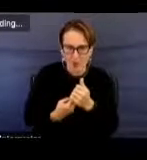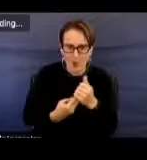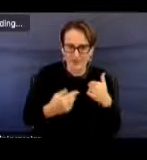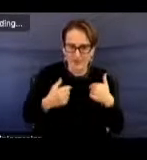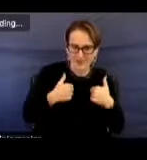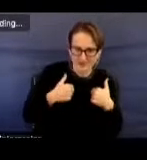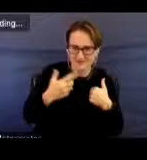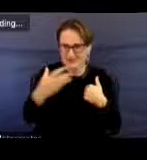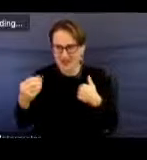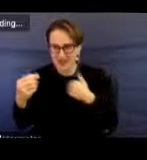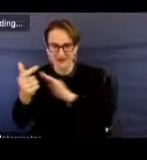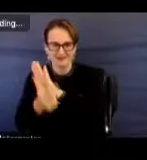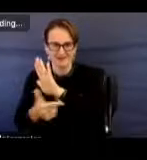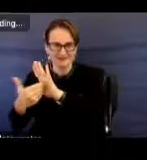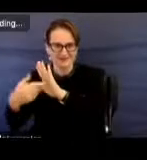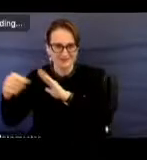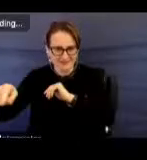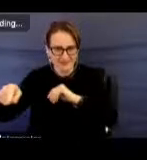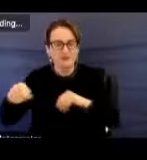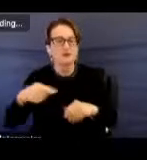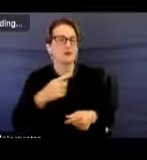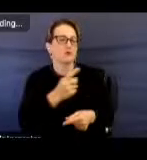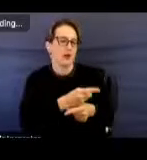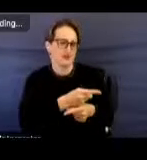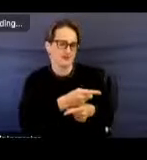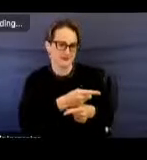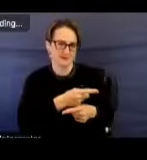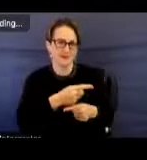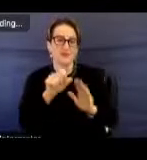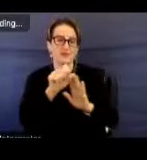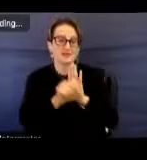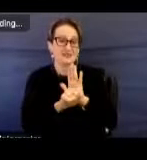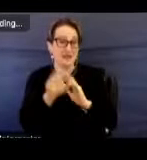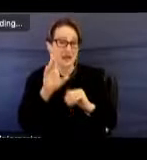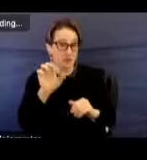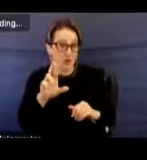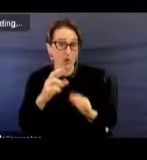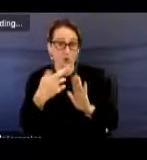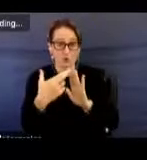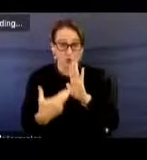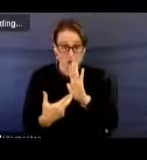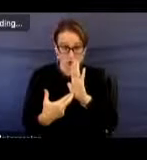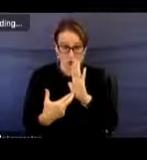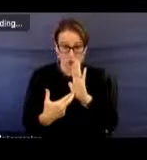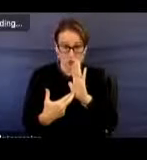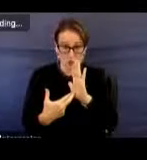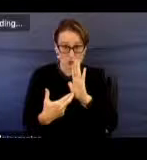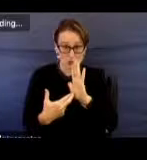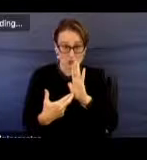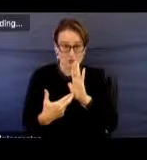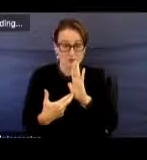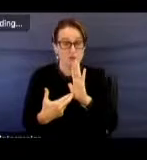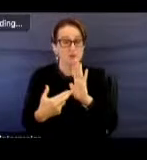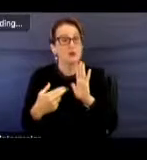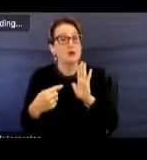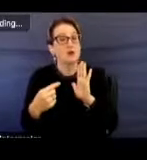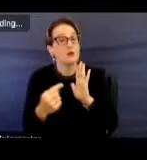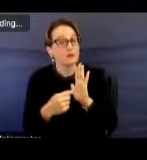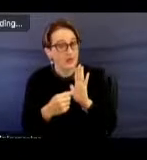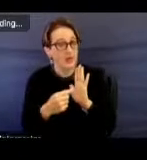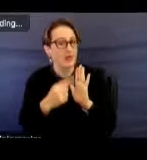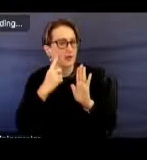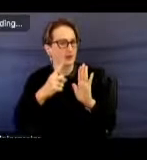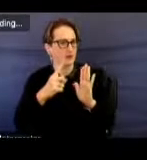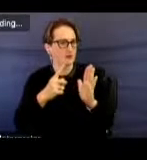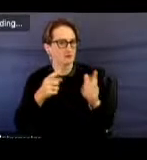cannot, as long as the state bar rules of professional conduct apply, but they may be waived by written agreement. So our